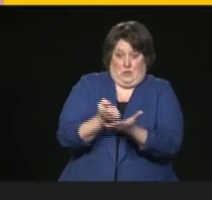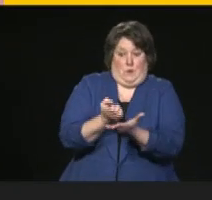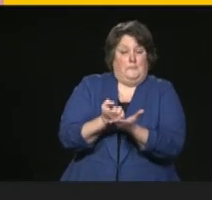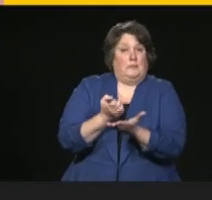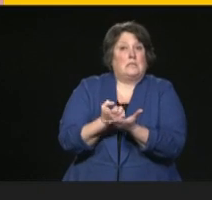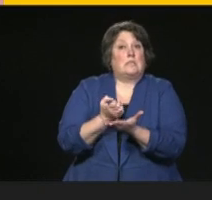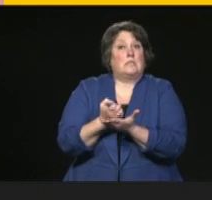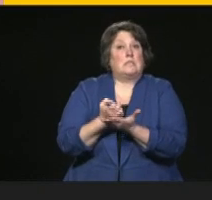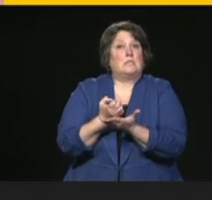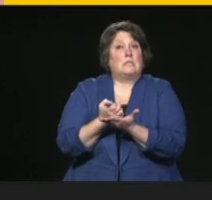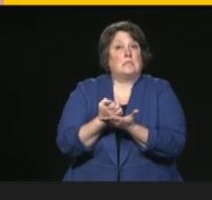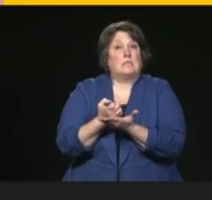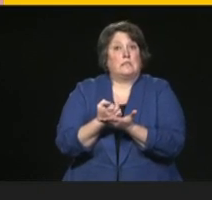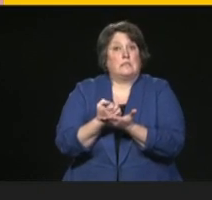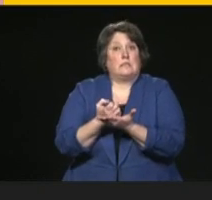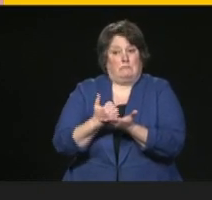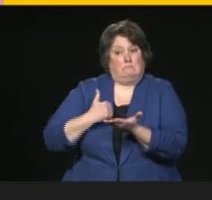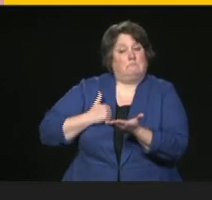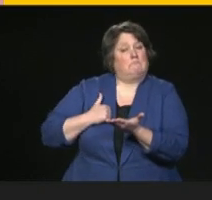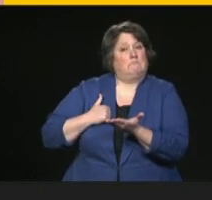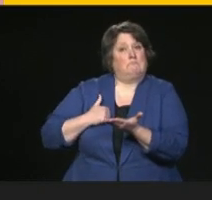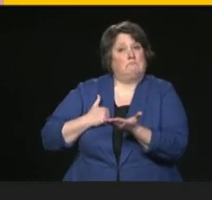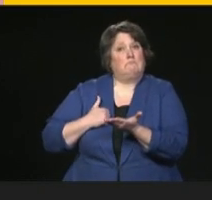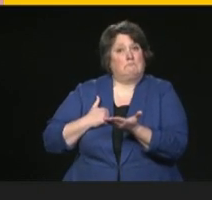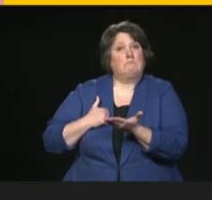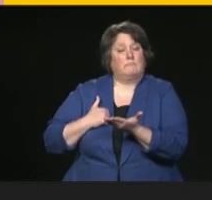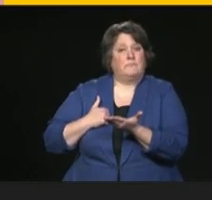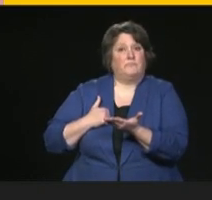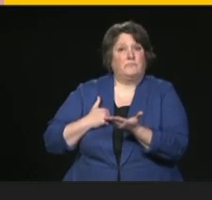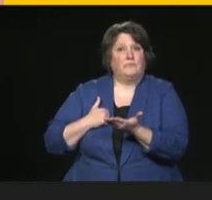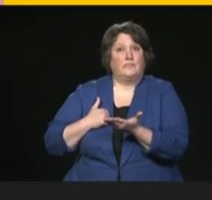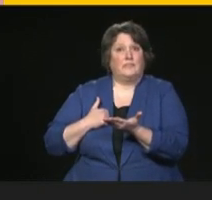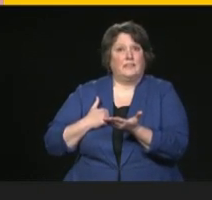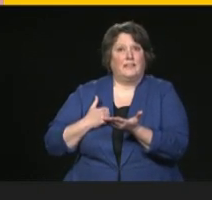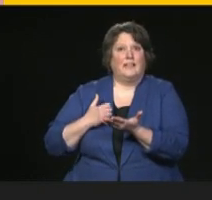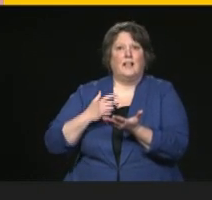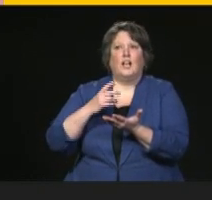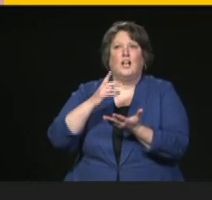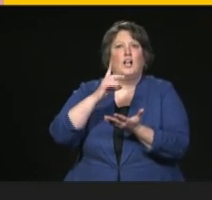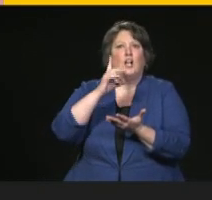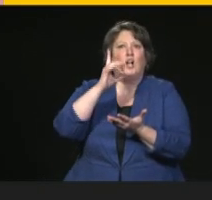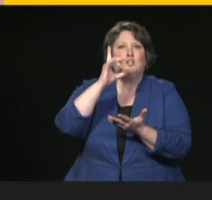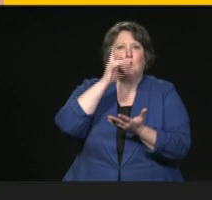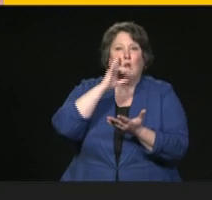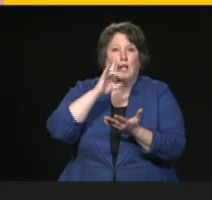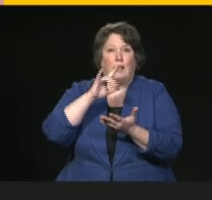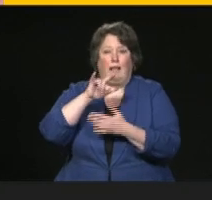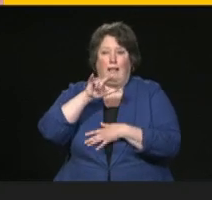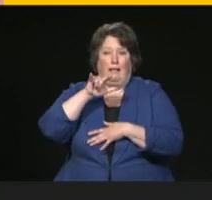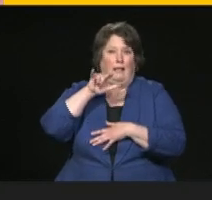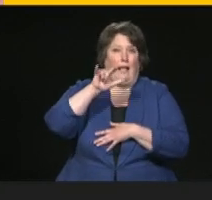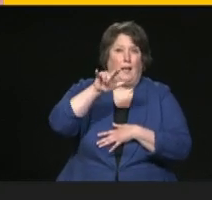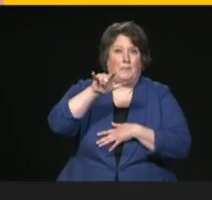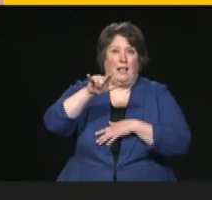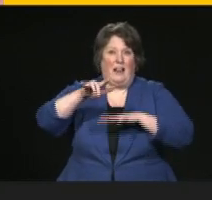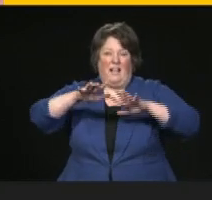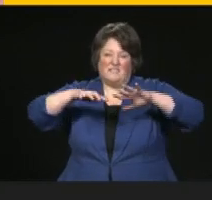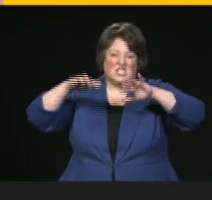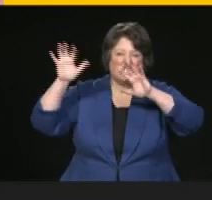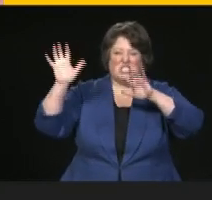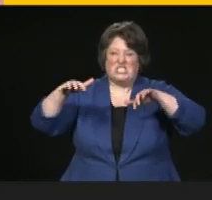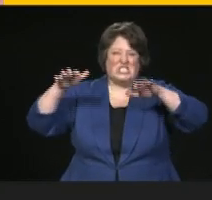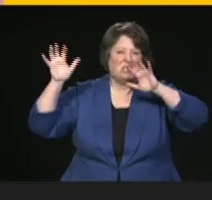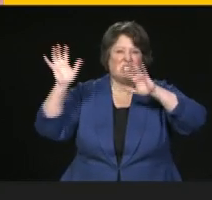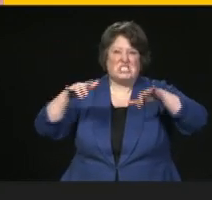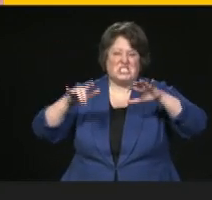There seems to be it's like a plane stuck in a major storm. And we're trying to land this plane,